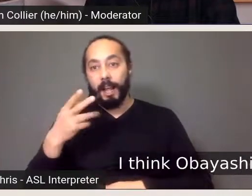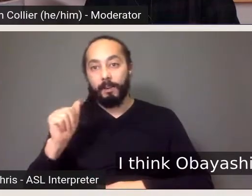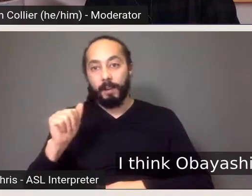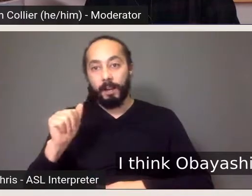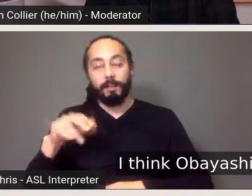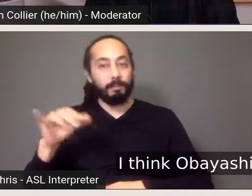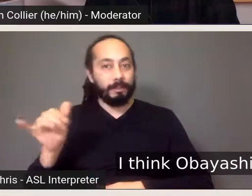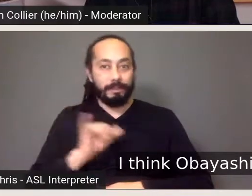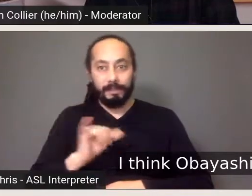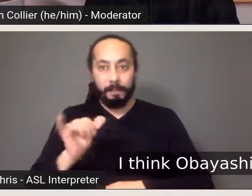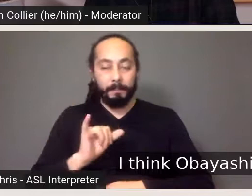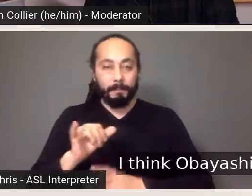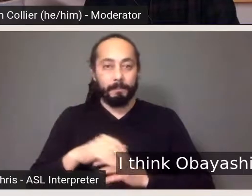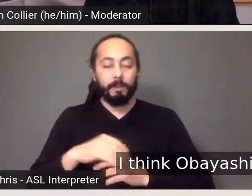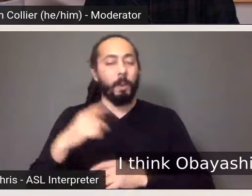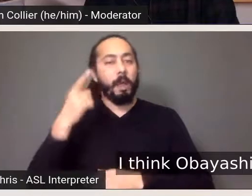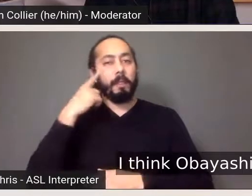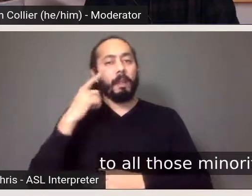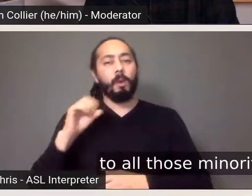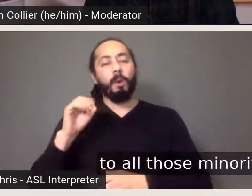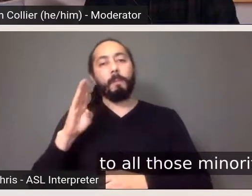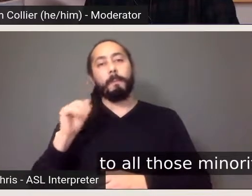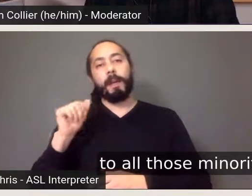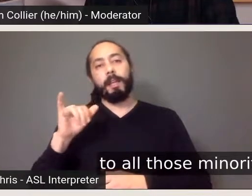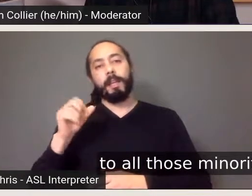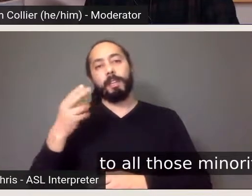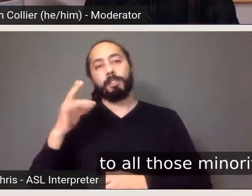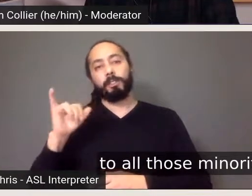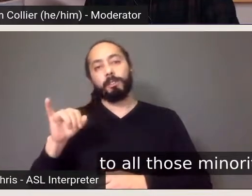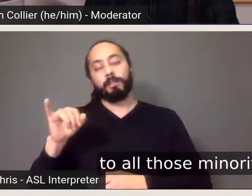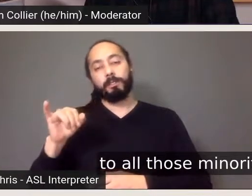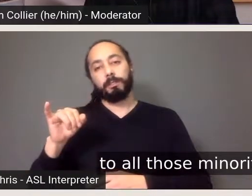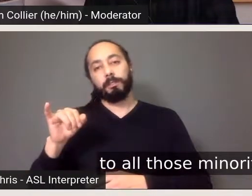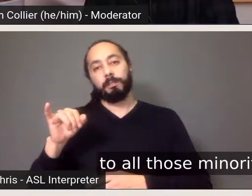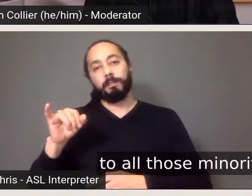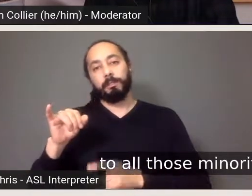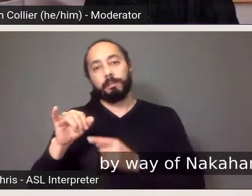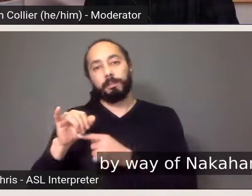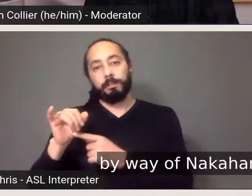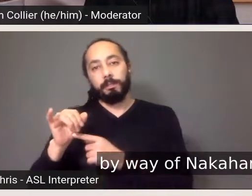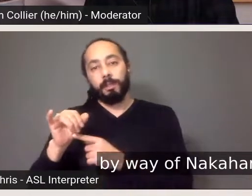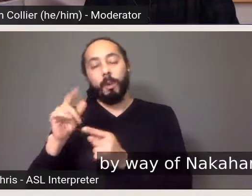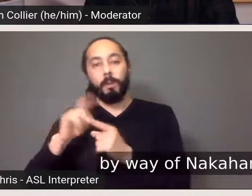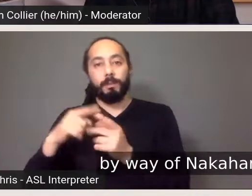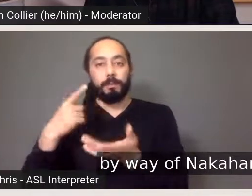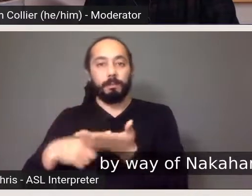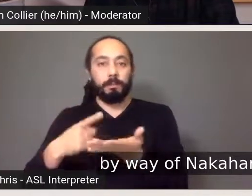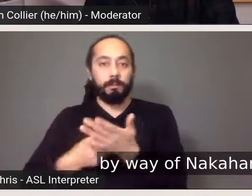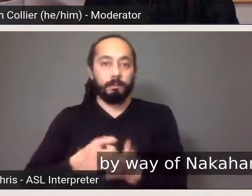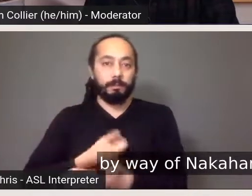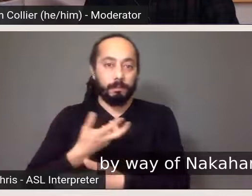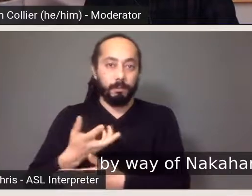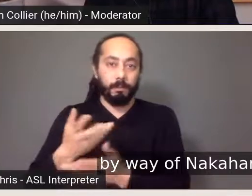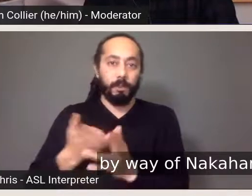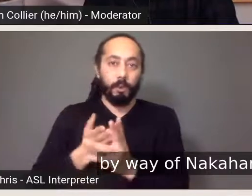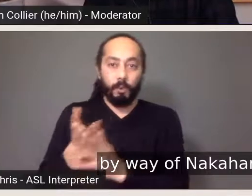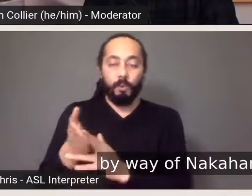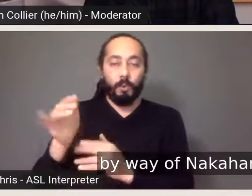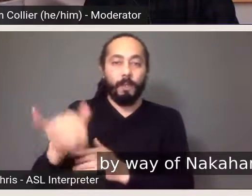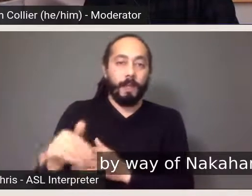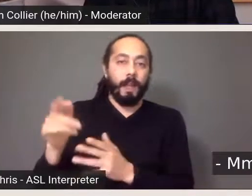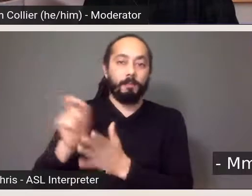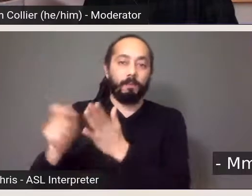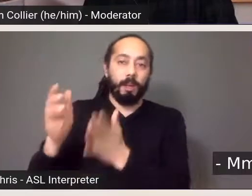was trying to, refer to all those minority literature or poetry by way of Nakahara Chuya in this film as